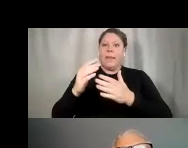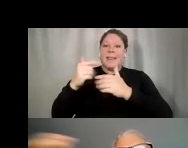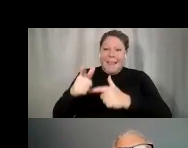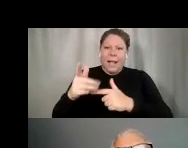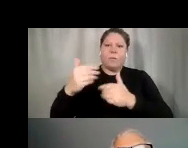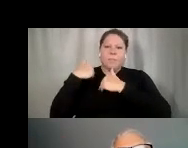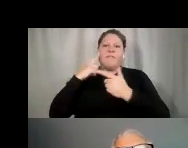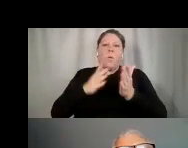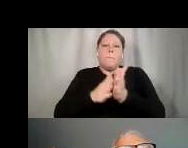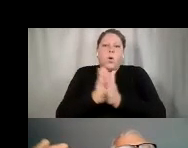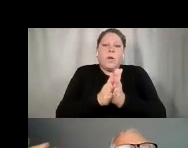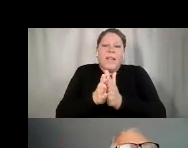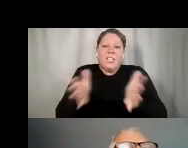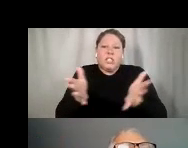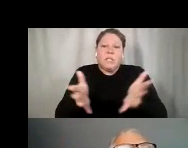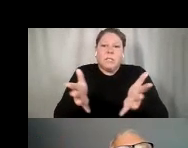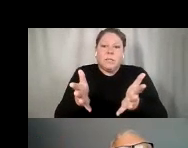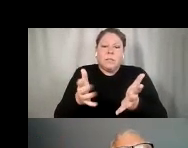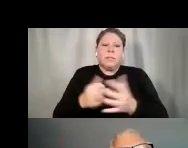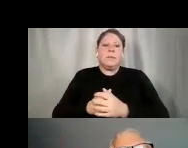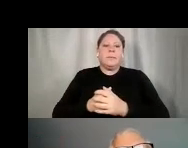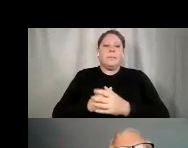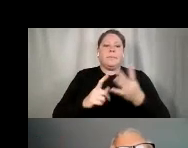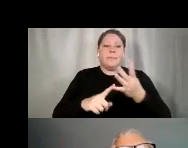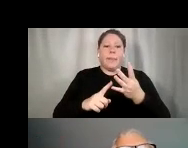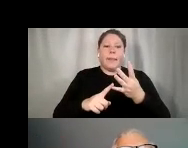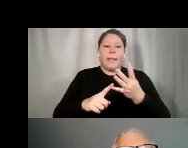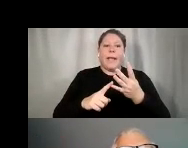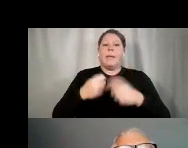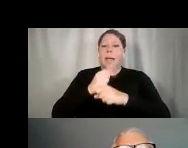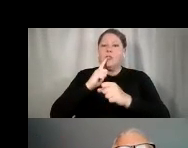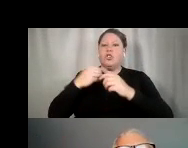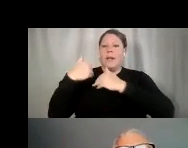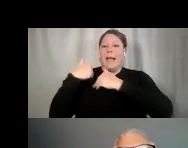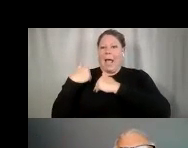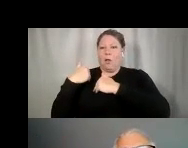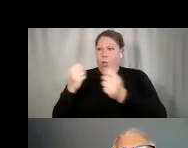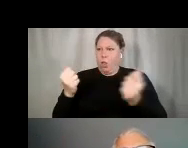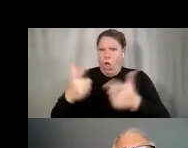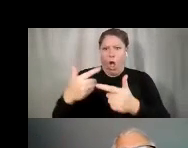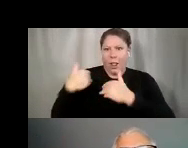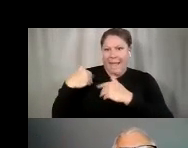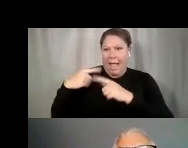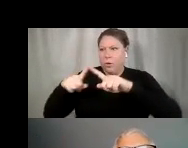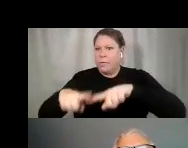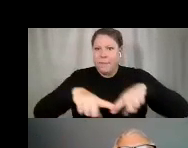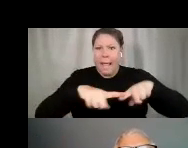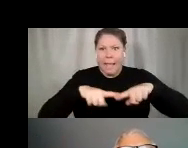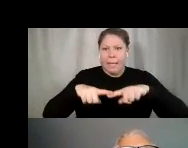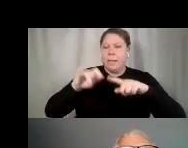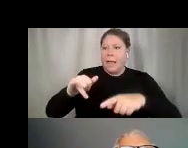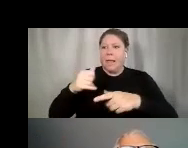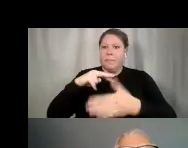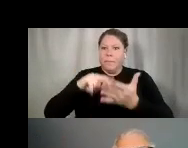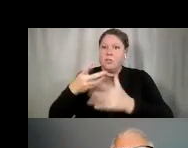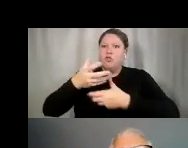people to want to change. And then building in mutual accountability is a key factor in building trust and getting